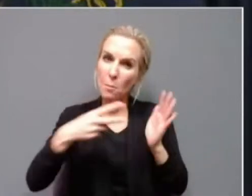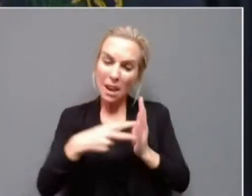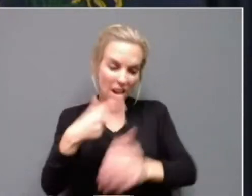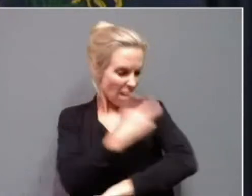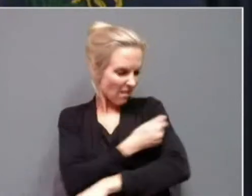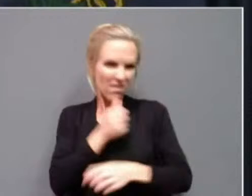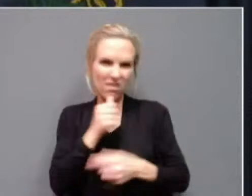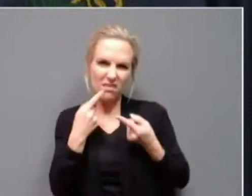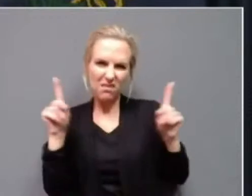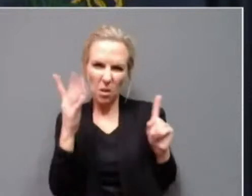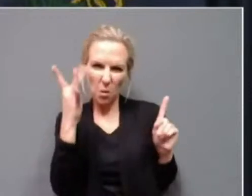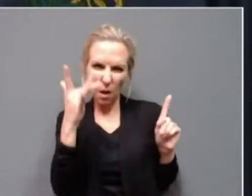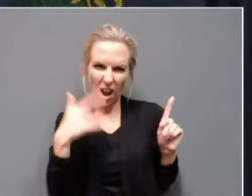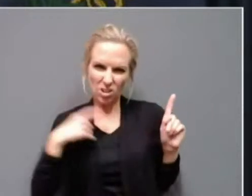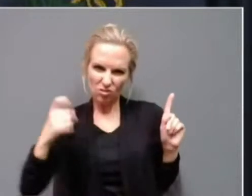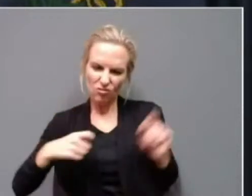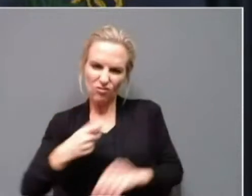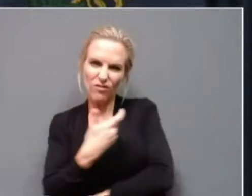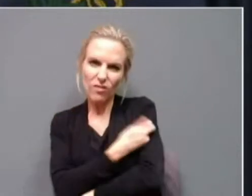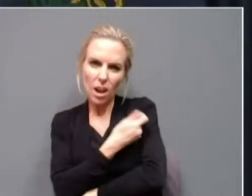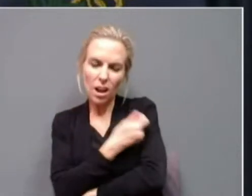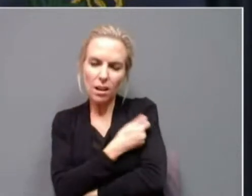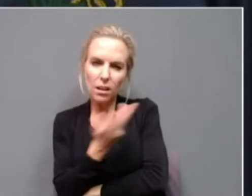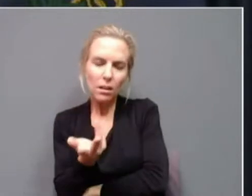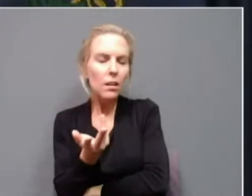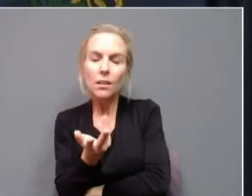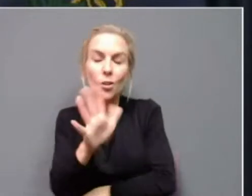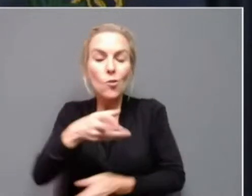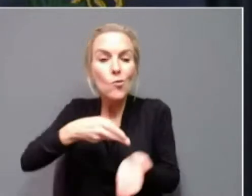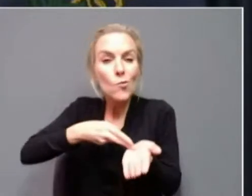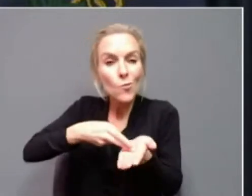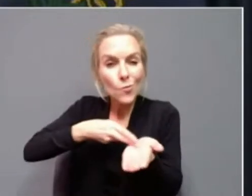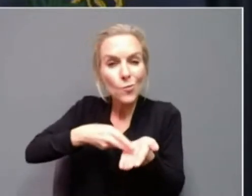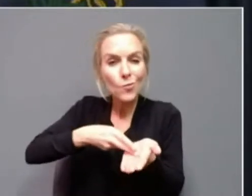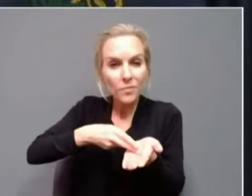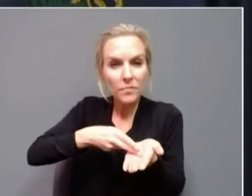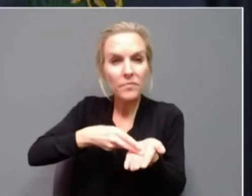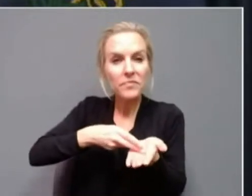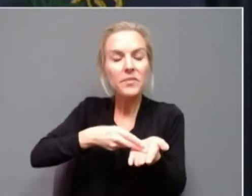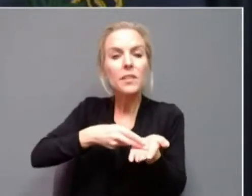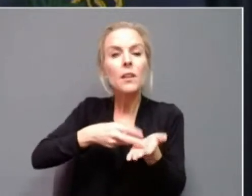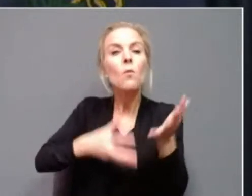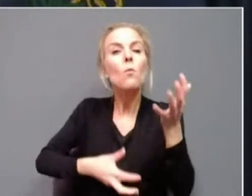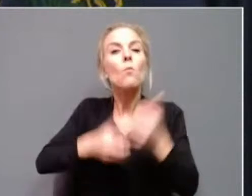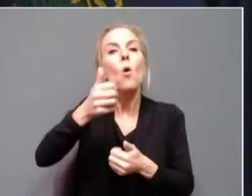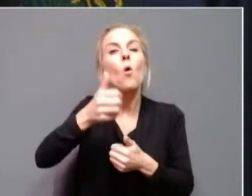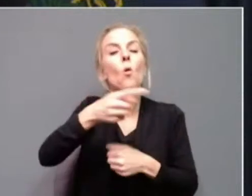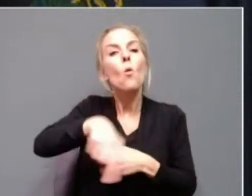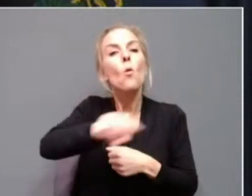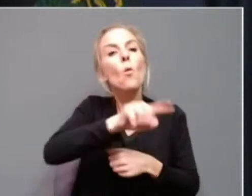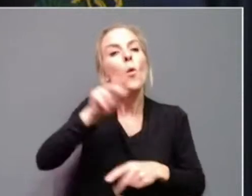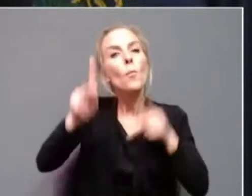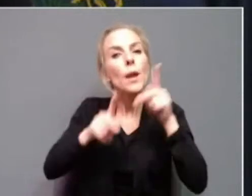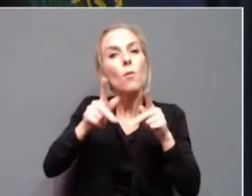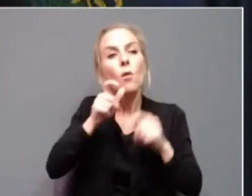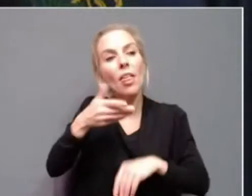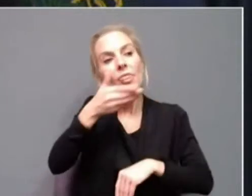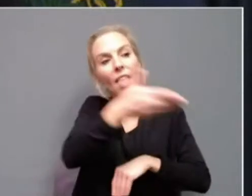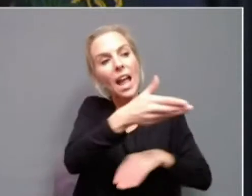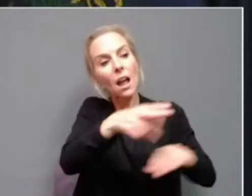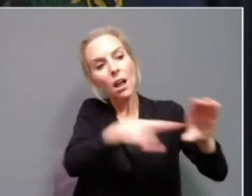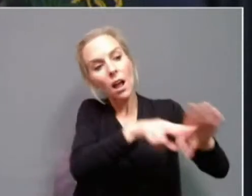why should I get it? Well, the truth is, the mass majority of patients that are in our hospitals have